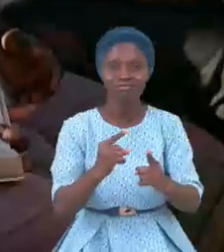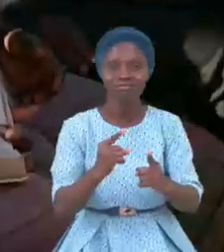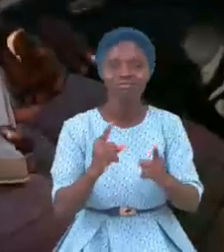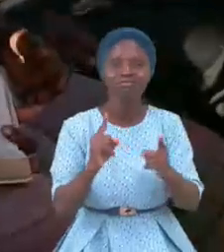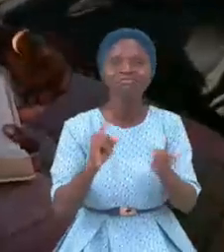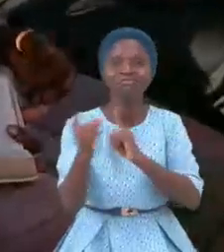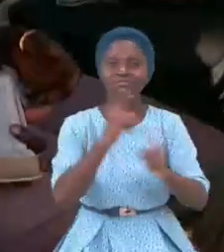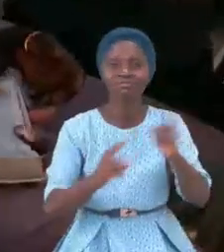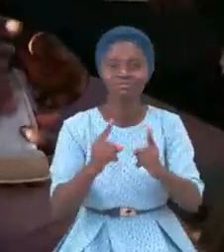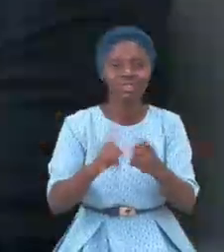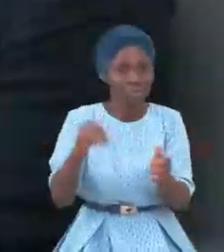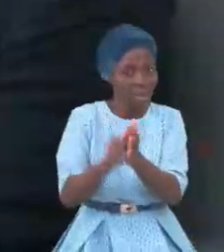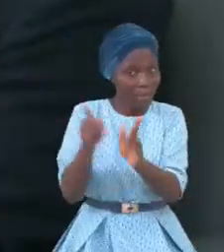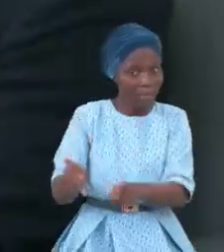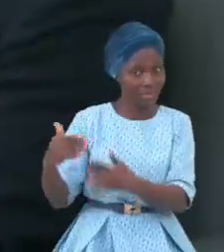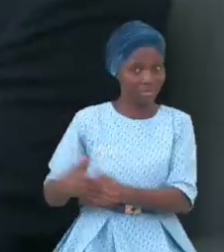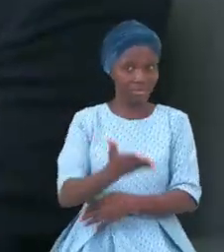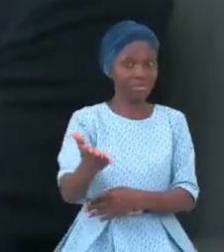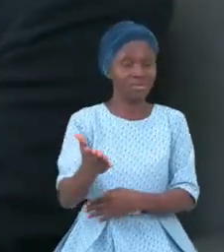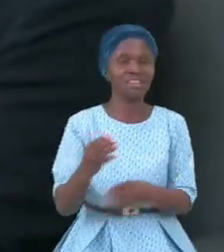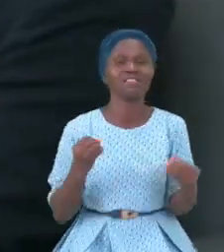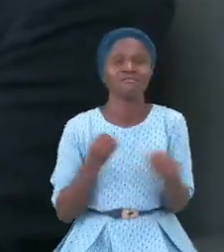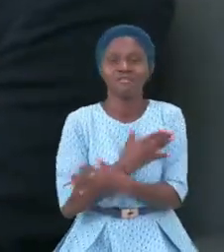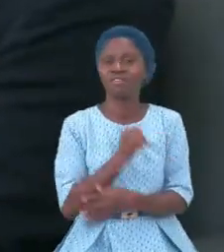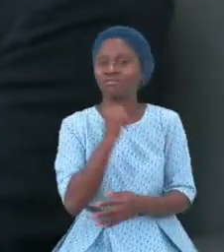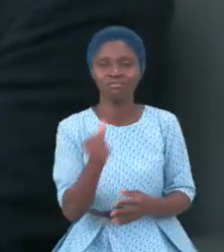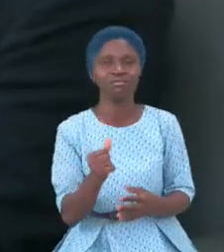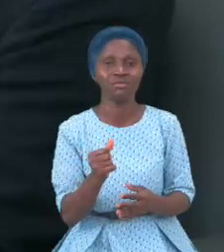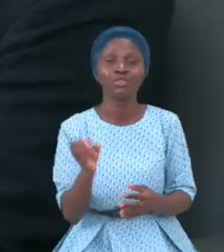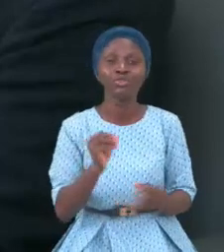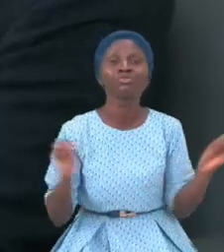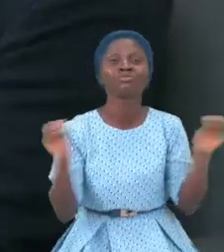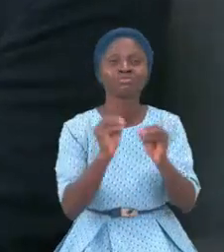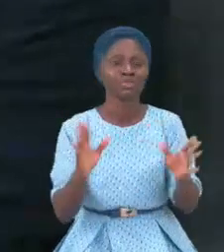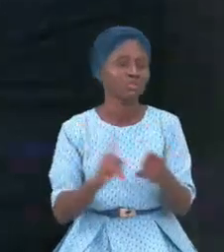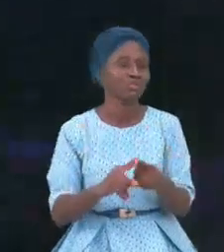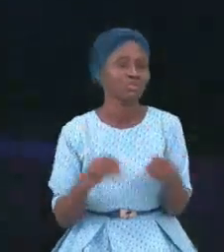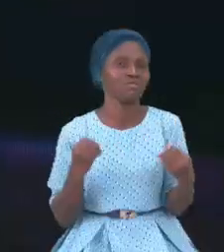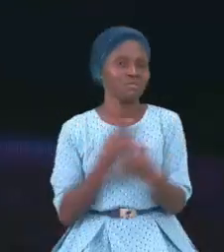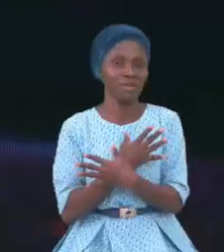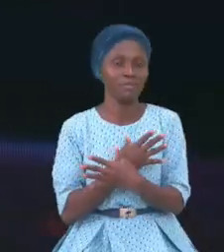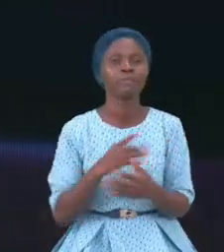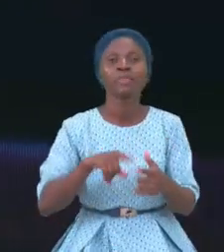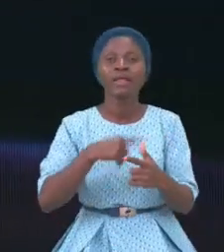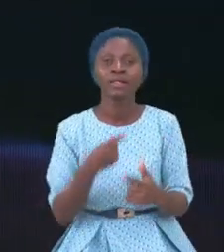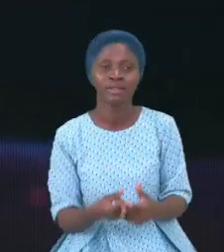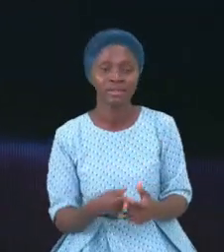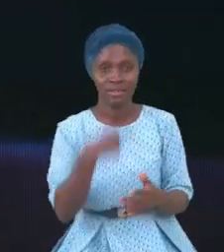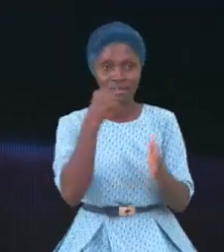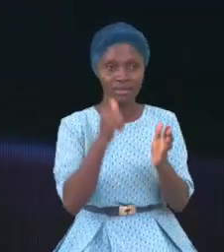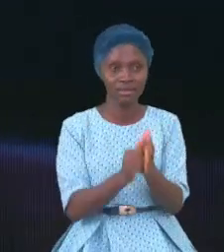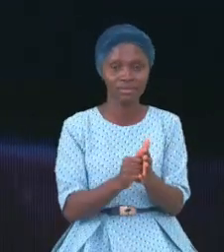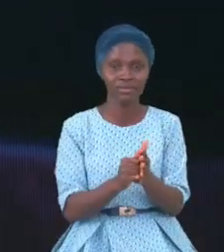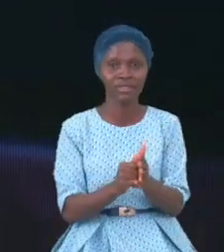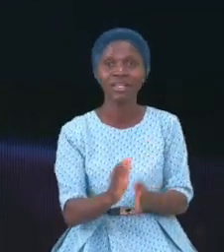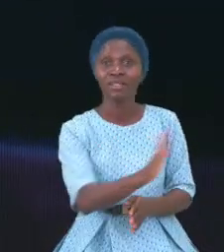not. There's nothing to fear. And then it says, for their defense